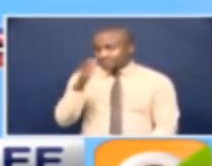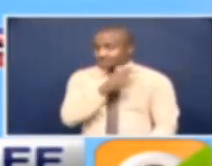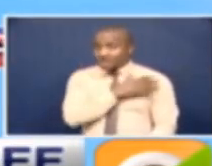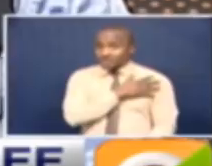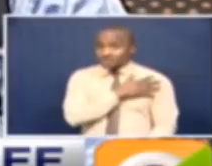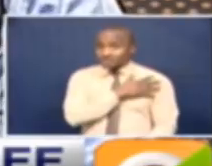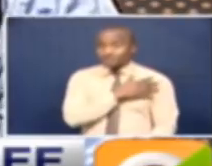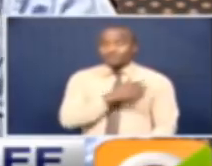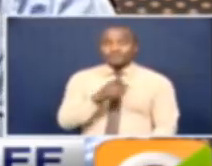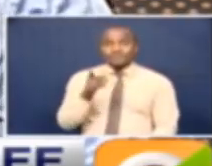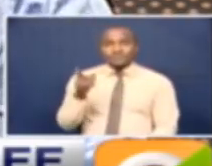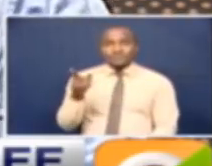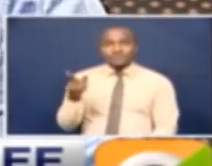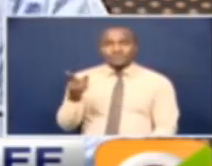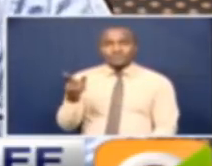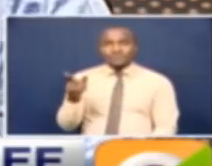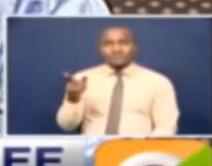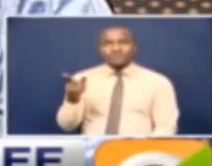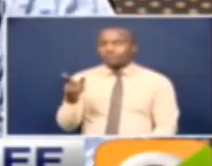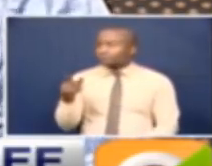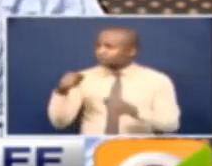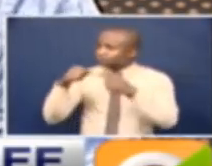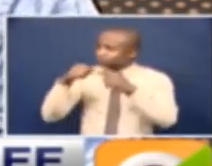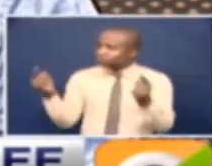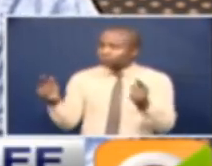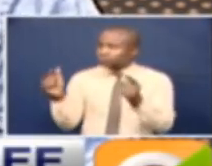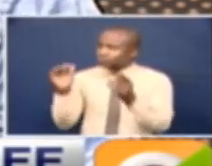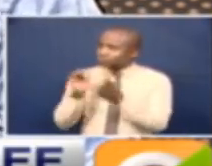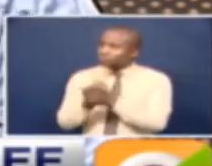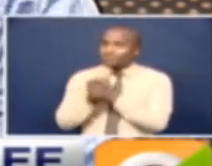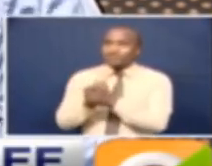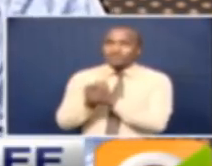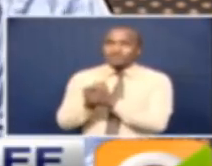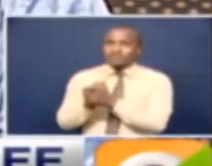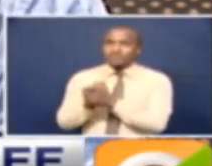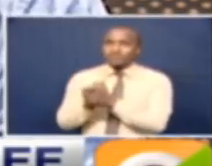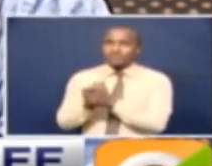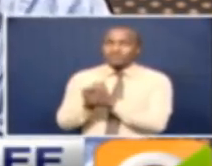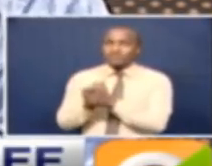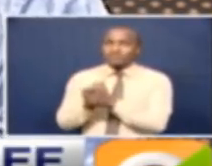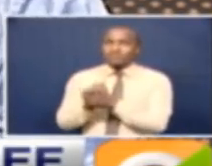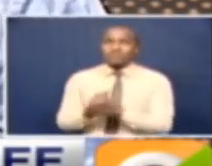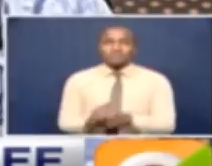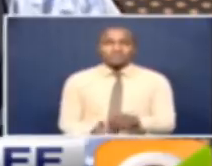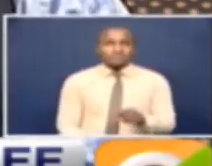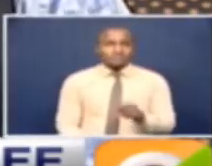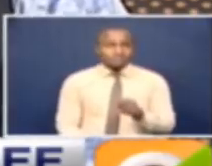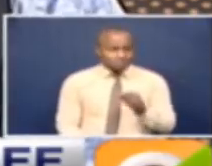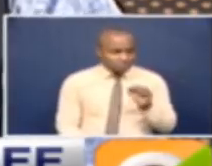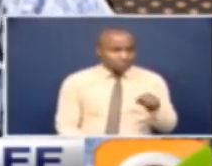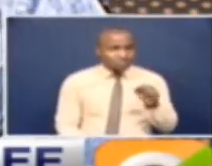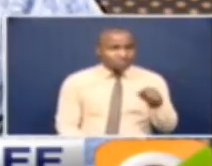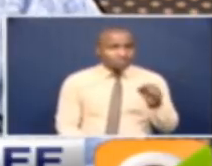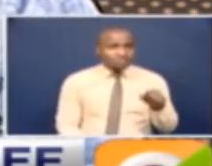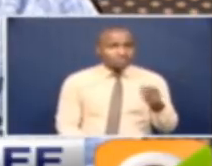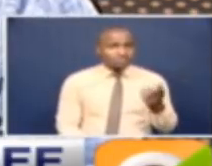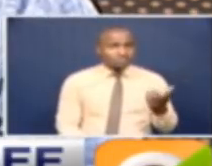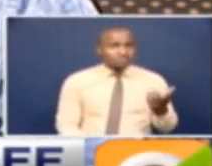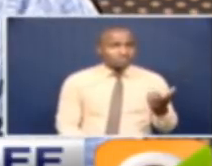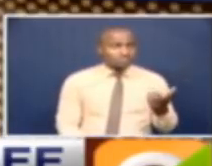you were anti-Jubilee Damu. Yes. Damu. I don't know what happened. I mean, one wonders,